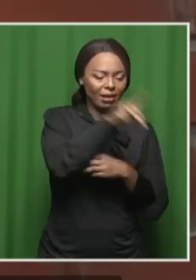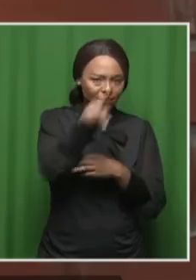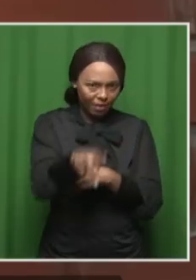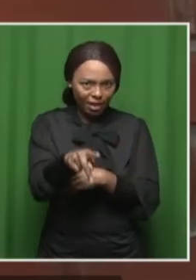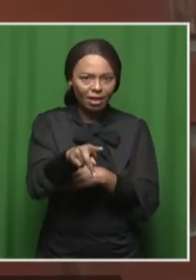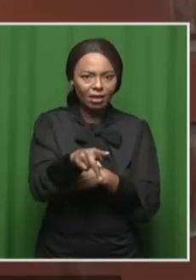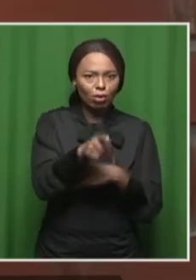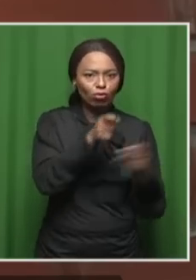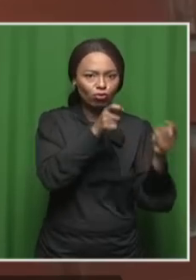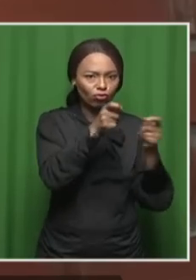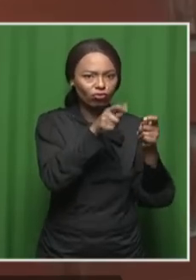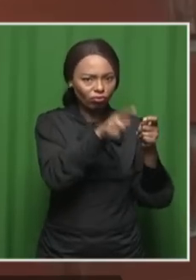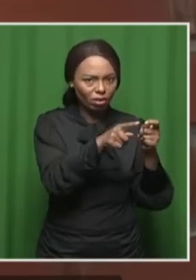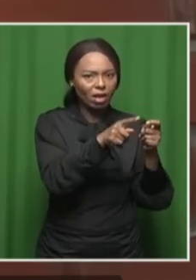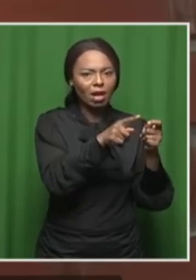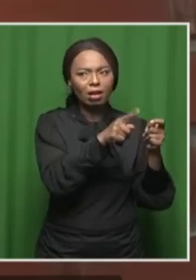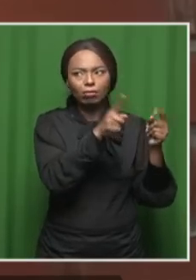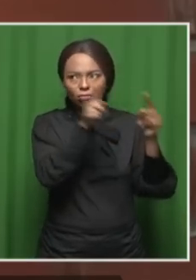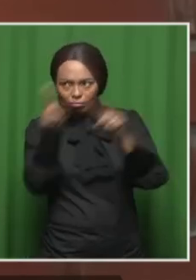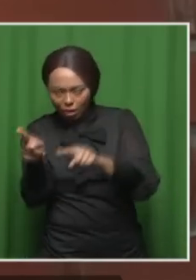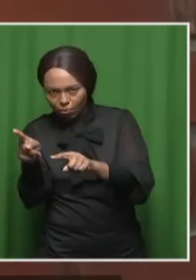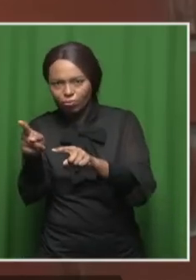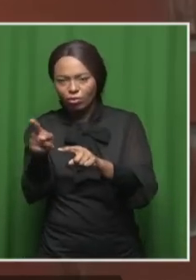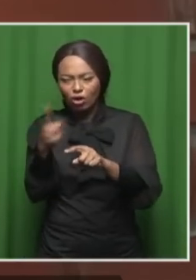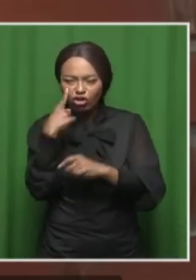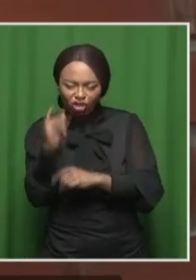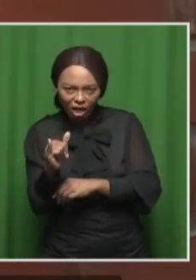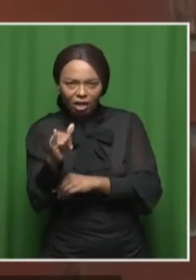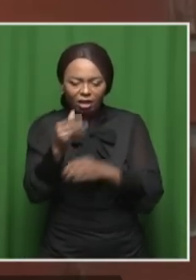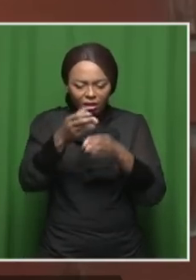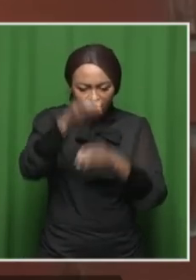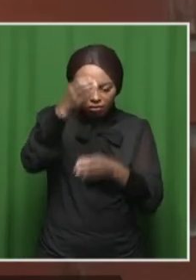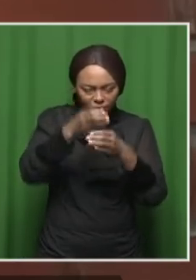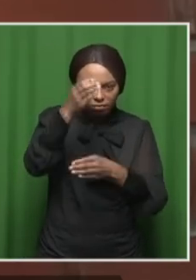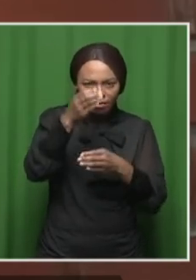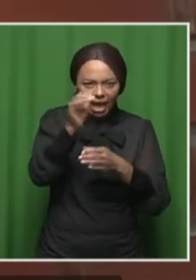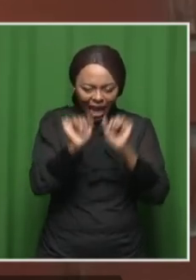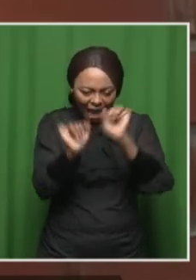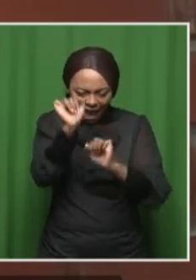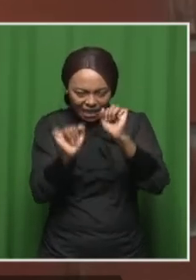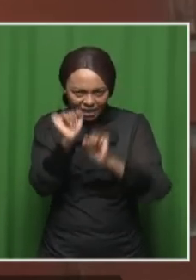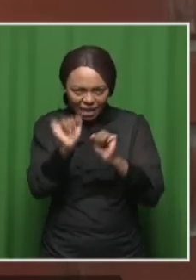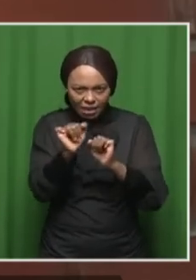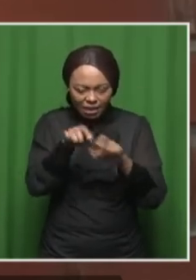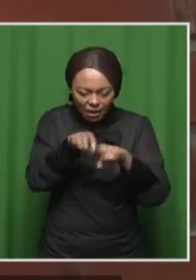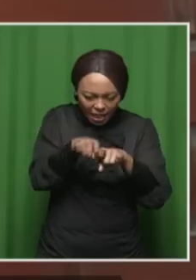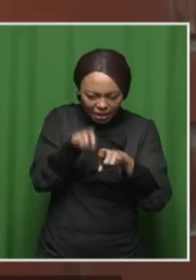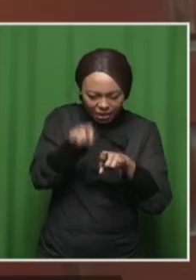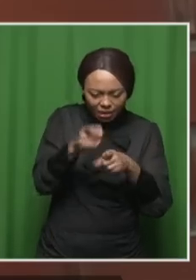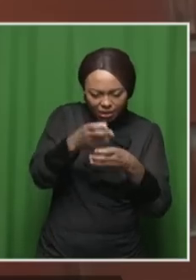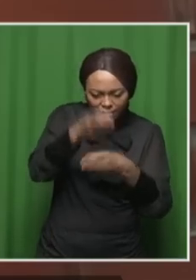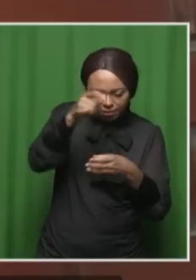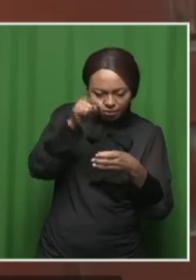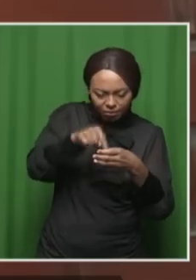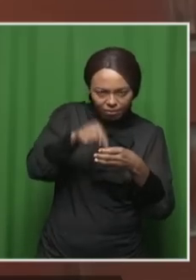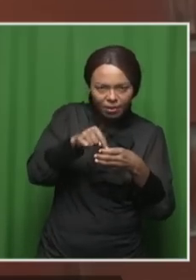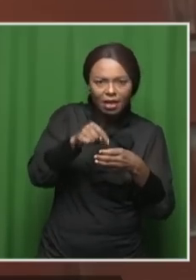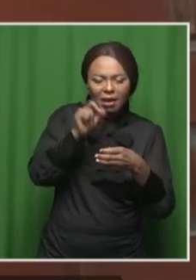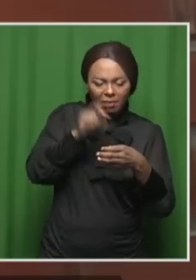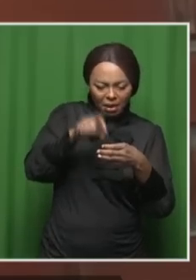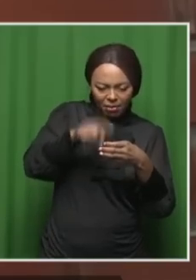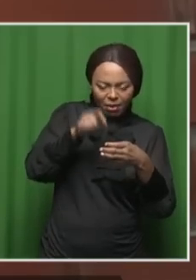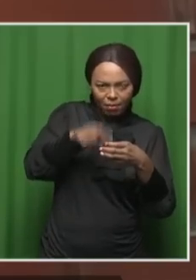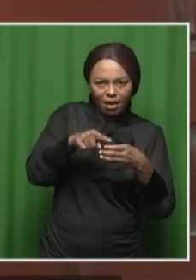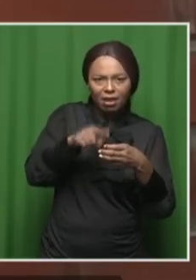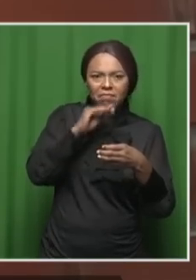they were obligated to go and check. When they did their assessment or the test, they found that actually they had higher than